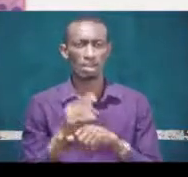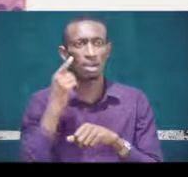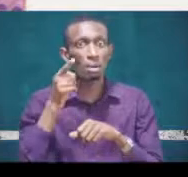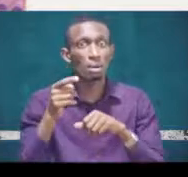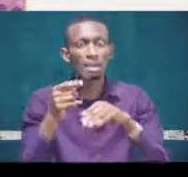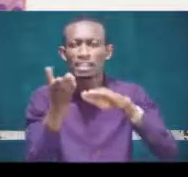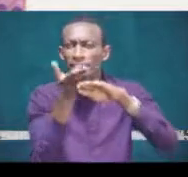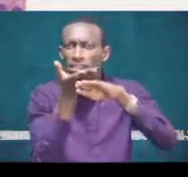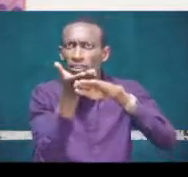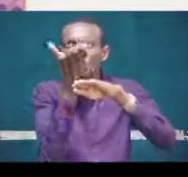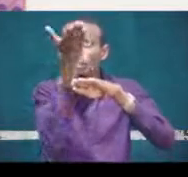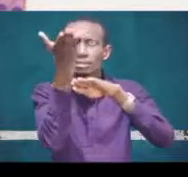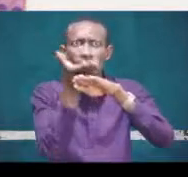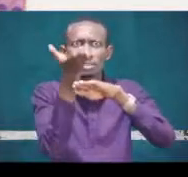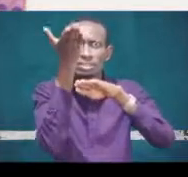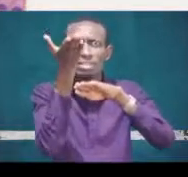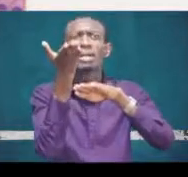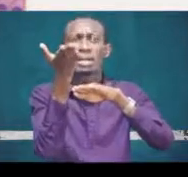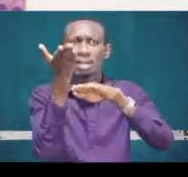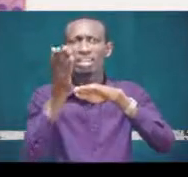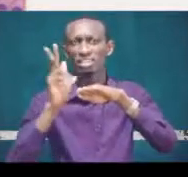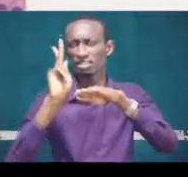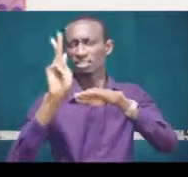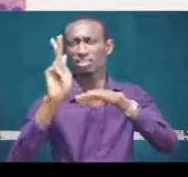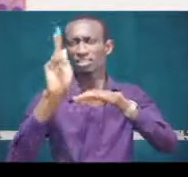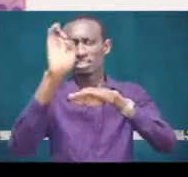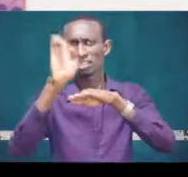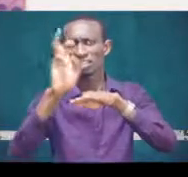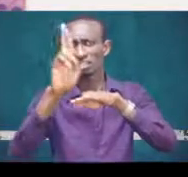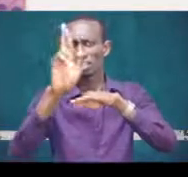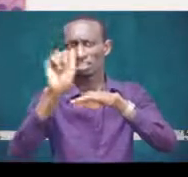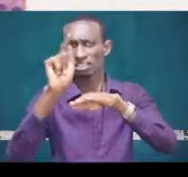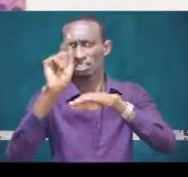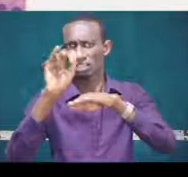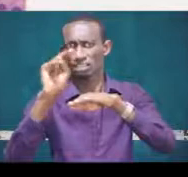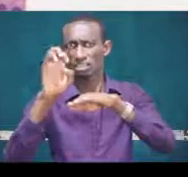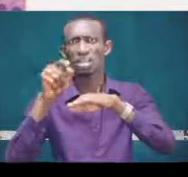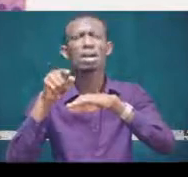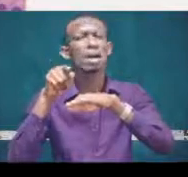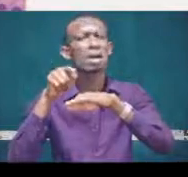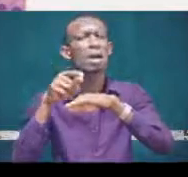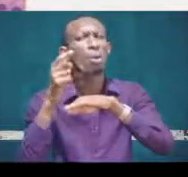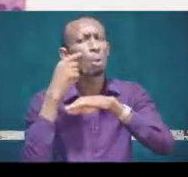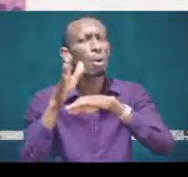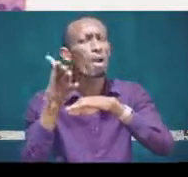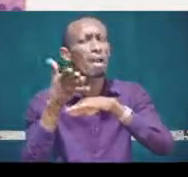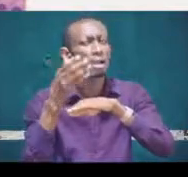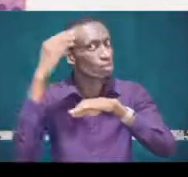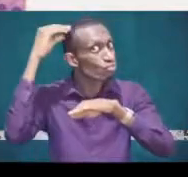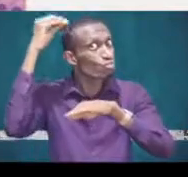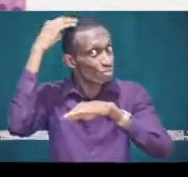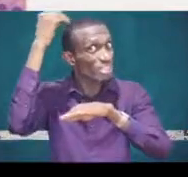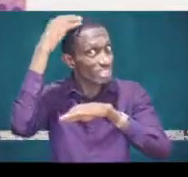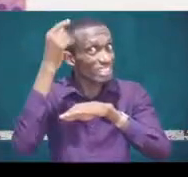this is keratin, and keratin is a protein we have talked about, which we find in hair, skin, and